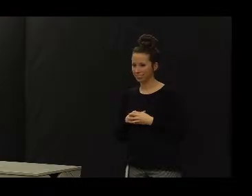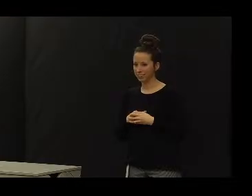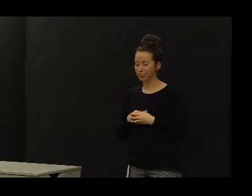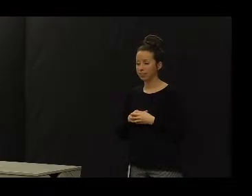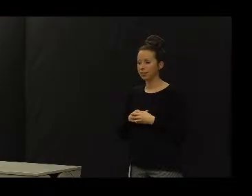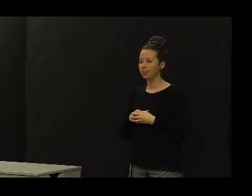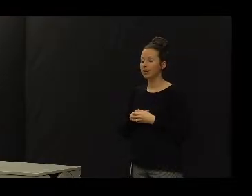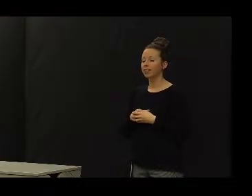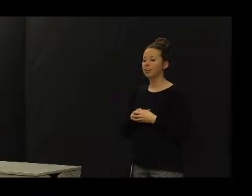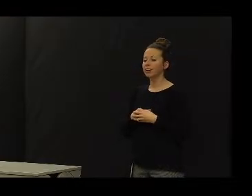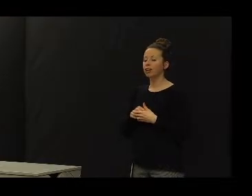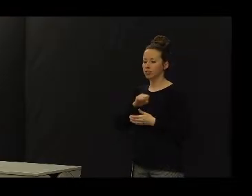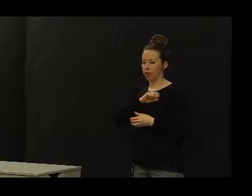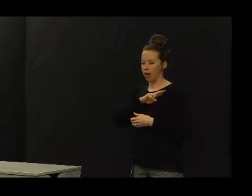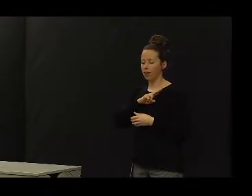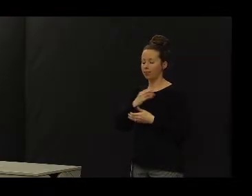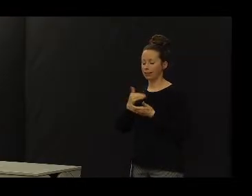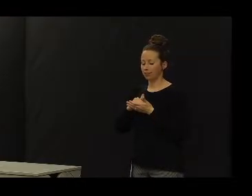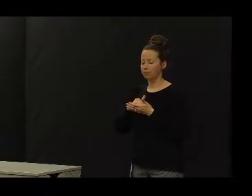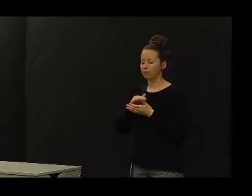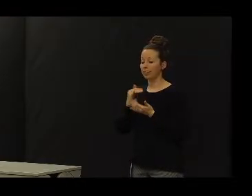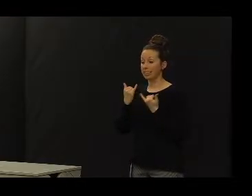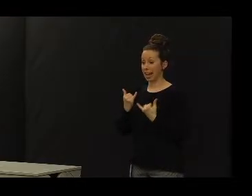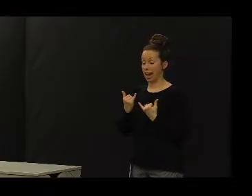Whereas now,